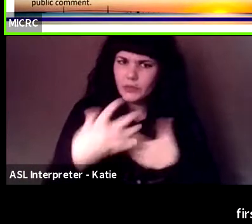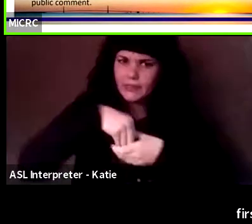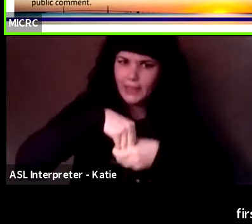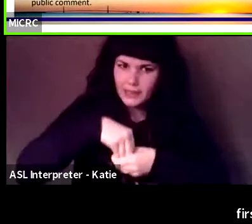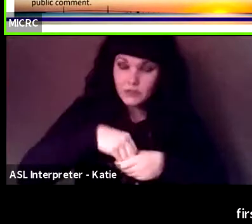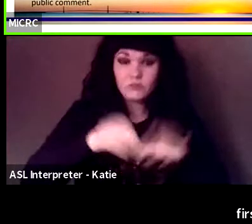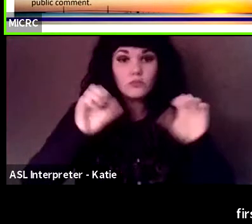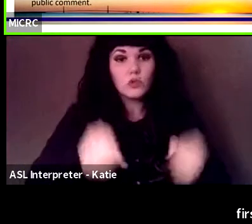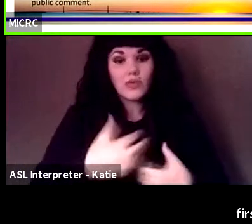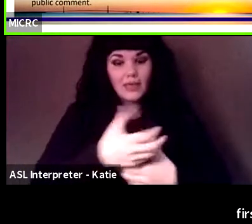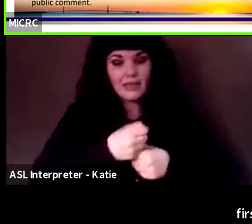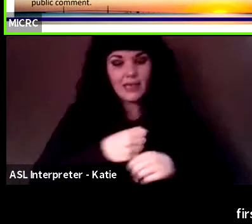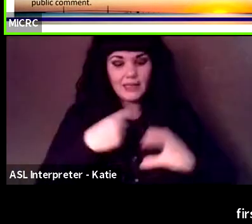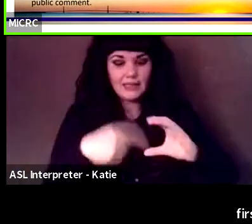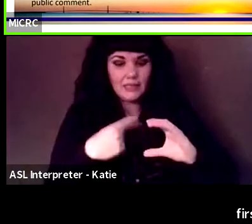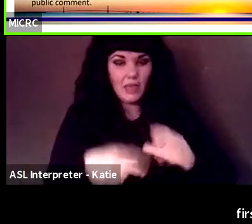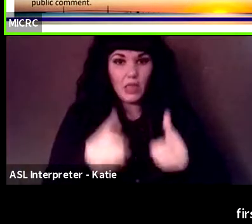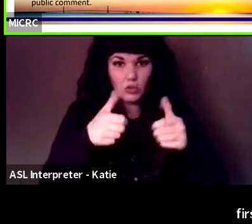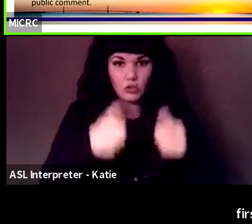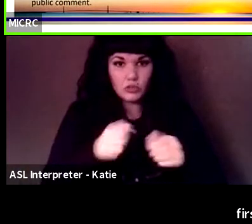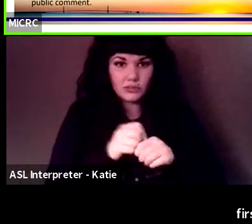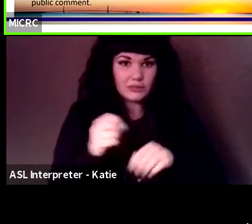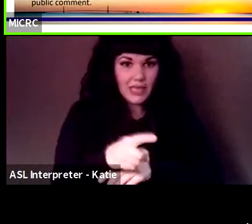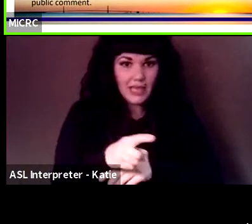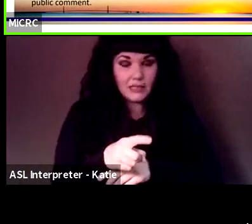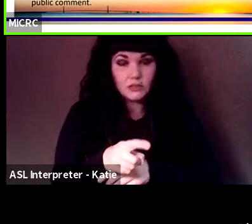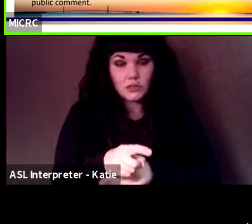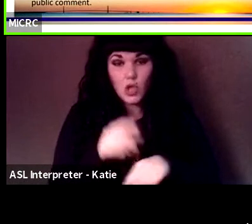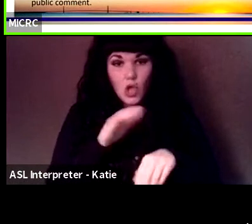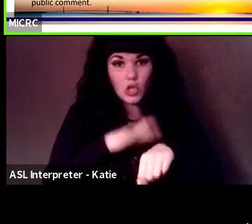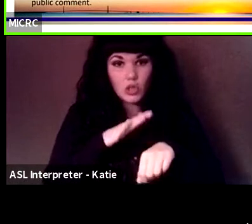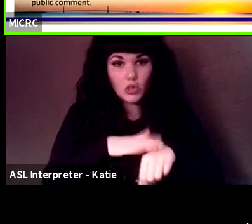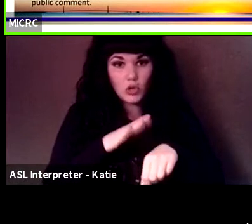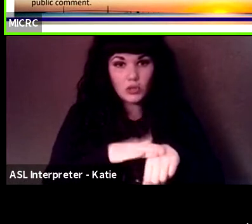or text alerts if you sign up on our website, which is